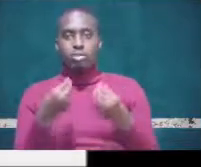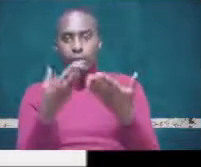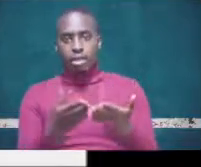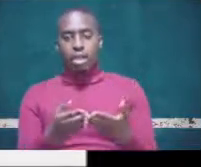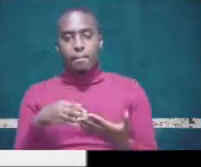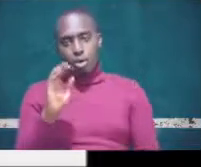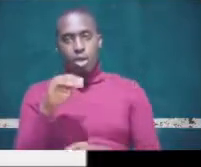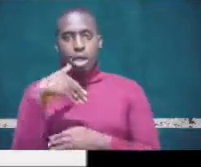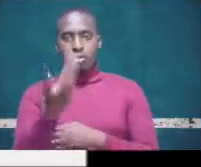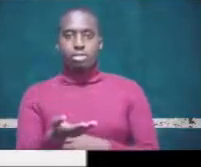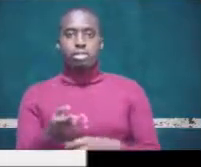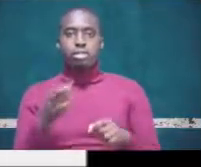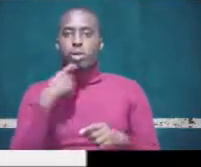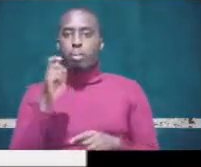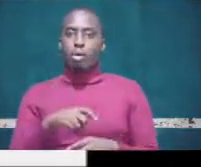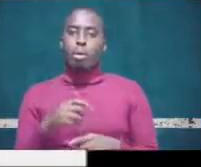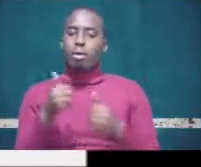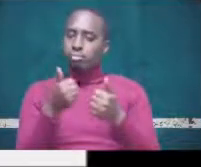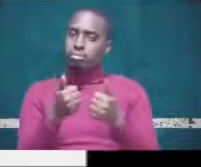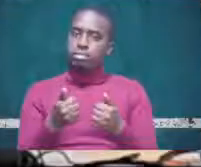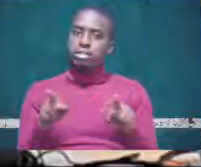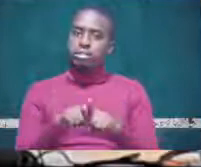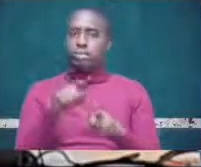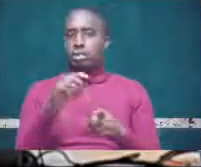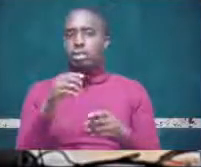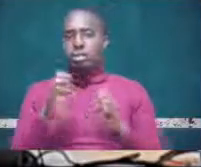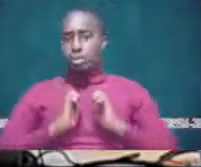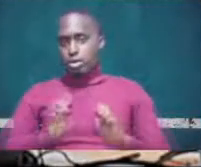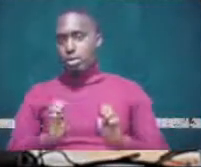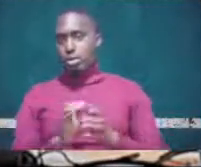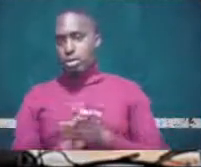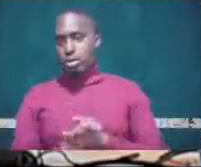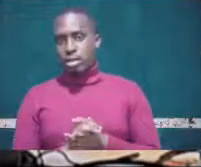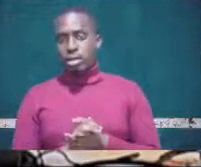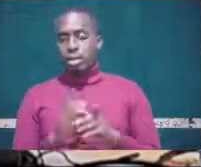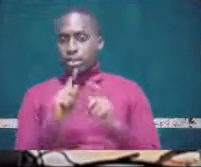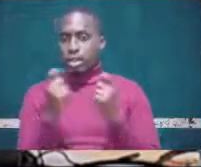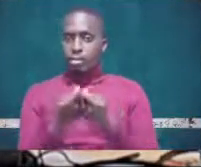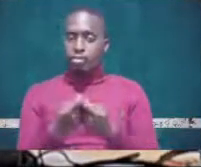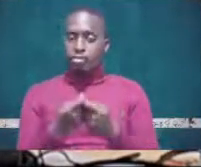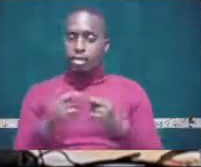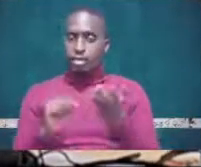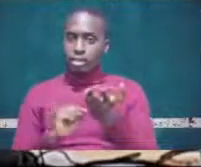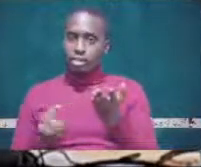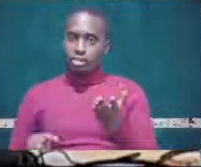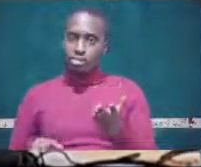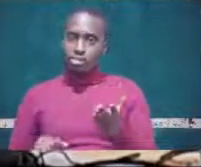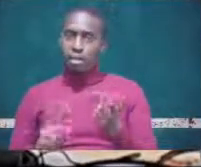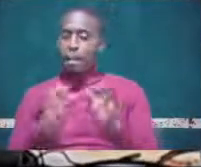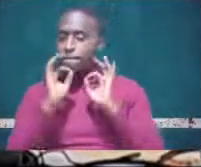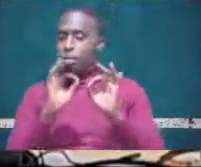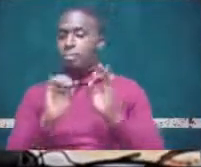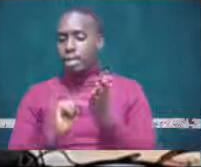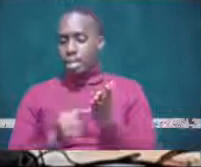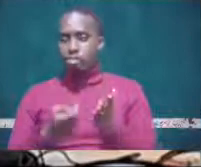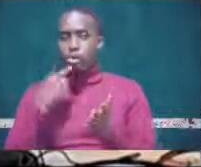output. So it should be efficient, it should be economic. In this being economic, the type of technology or the appropriate technology that